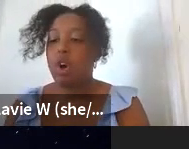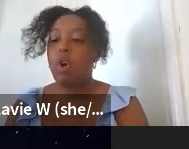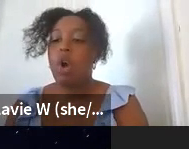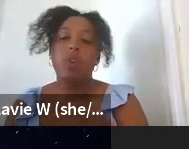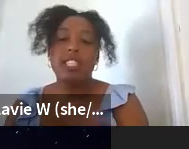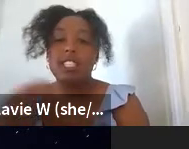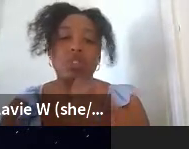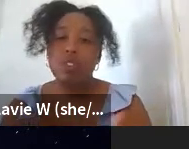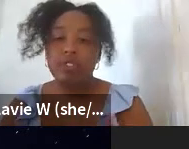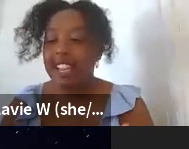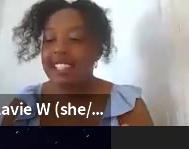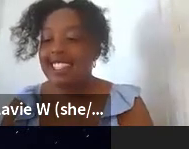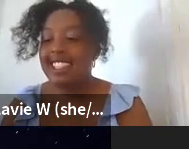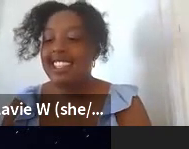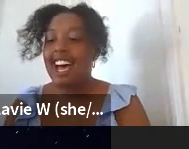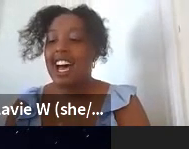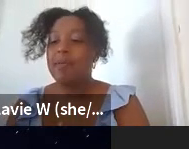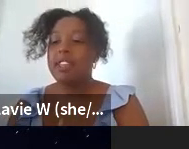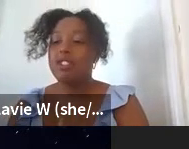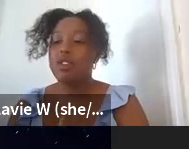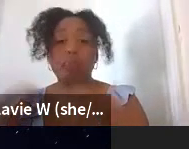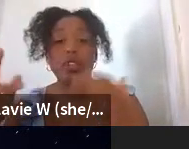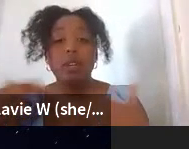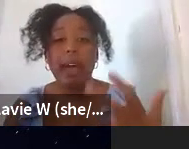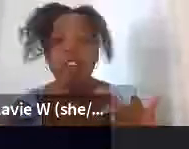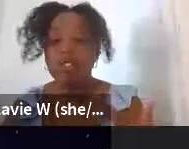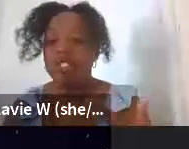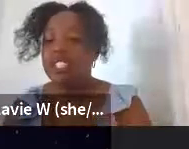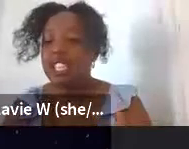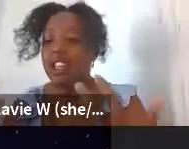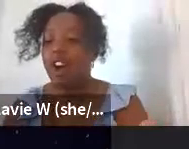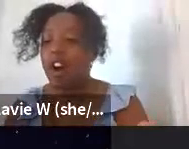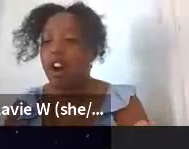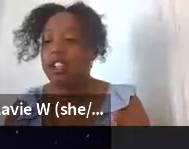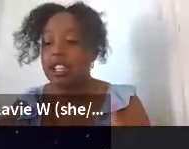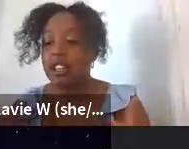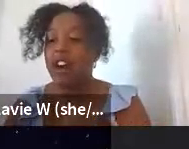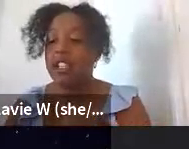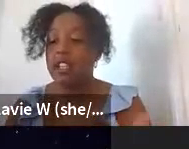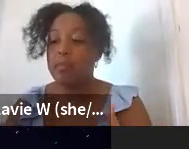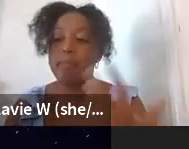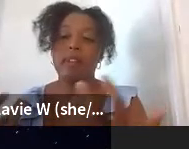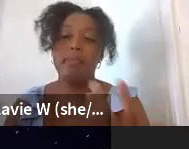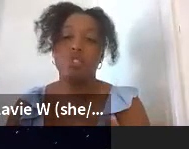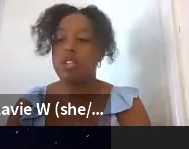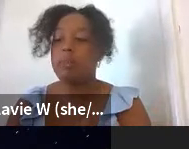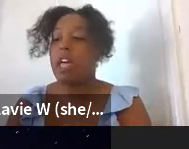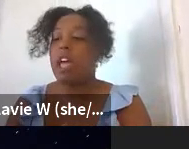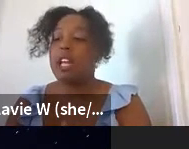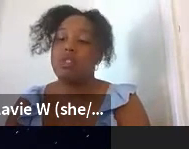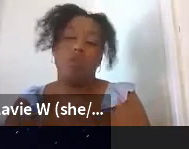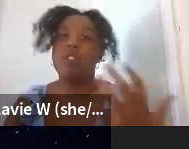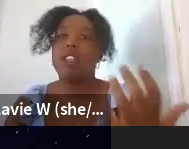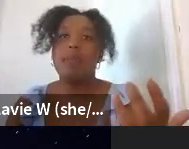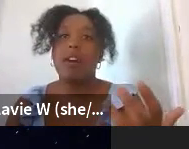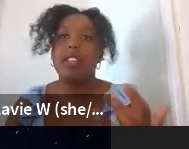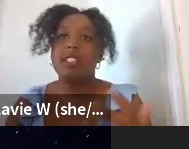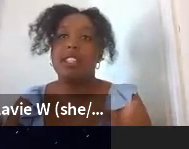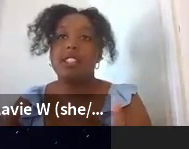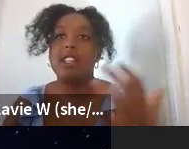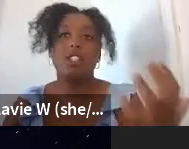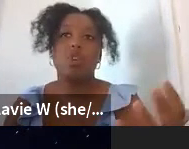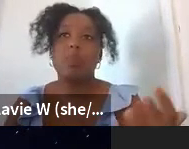so we see this reflected in terms of pushing boundaries in their art, in popular mainstream. And so if we think